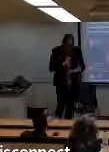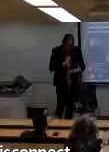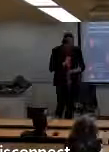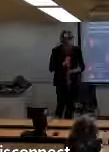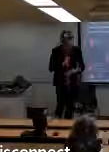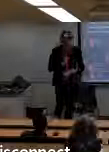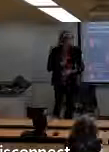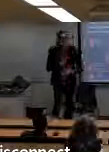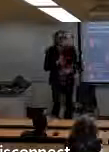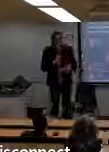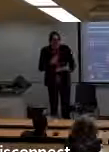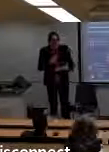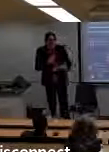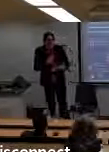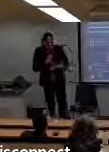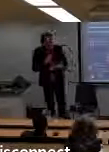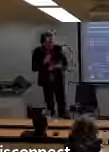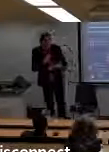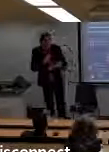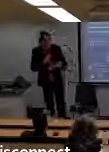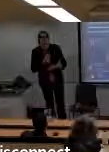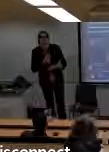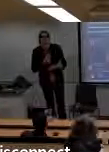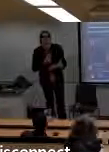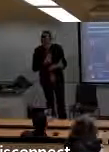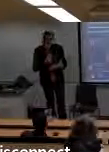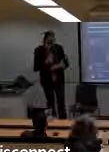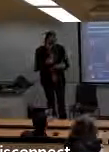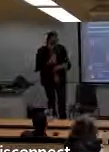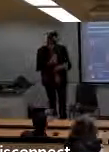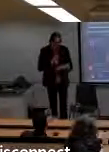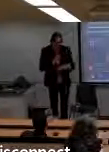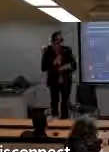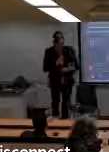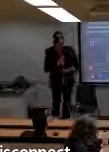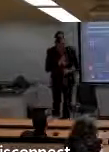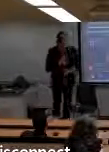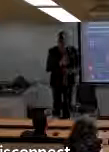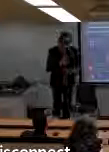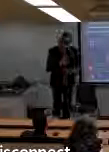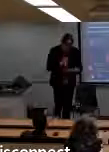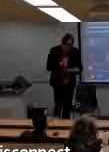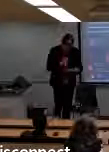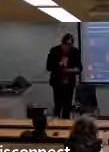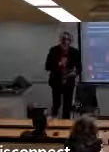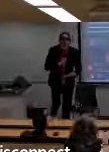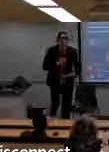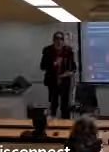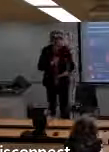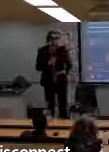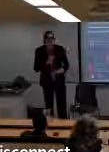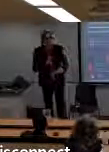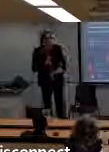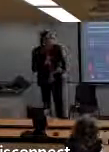think that bridging the digital divide would magically solve all other divides and exclusions in terms of education,